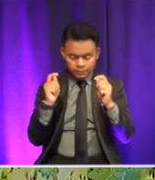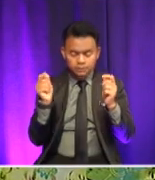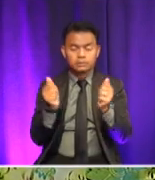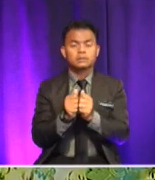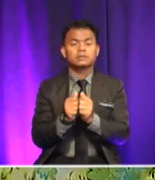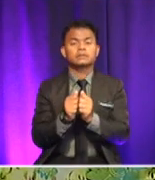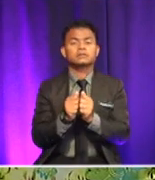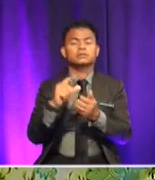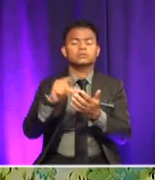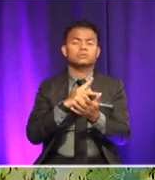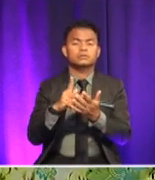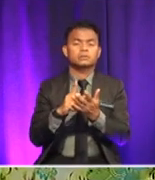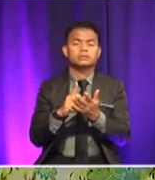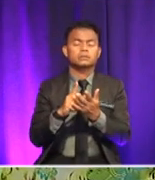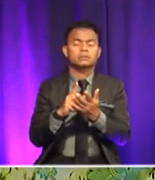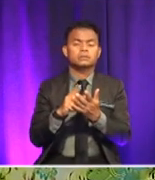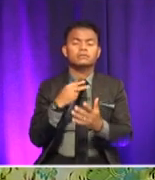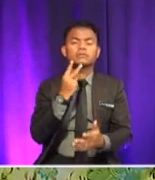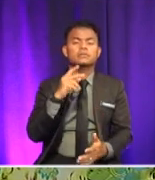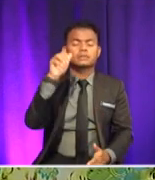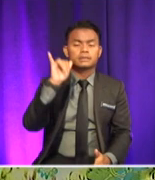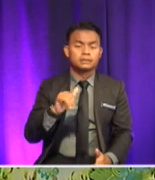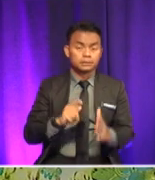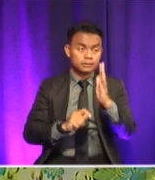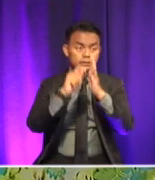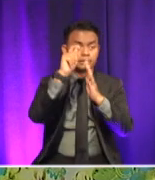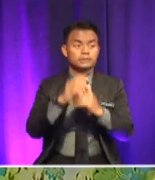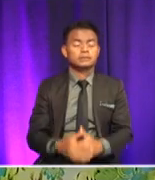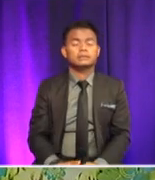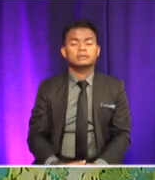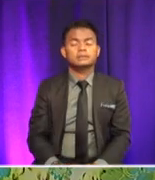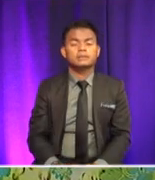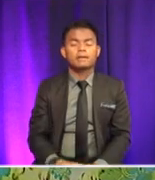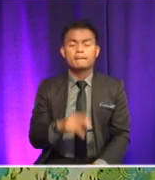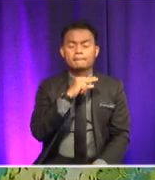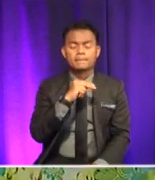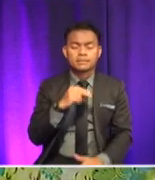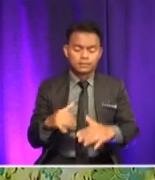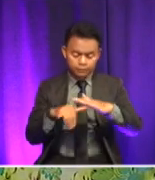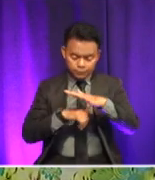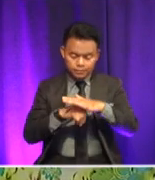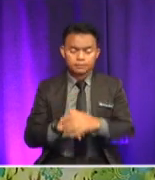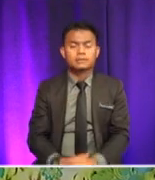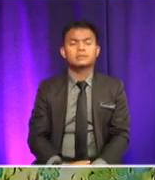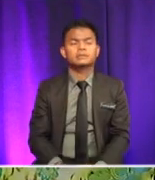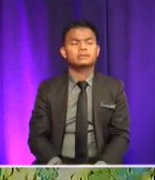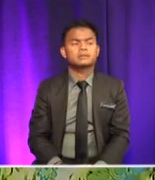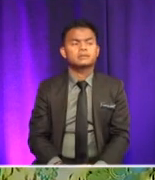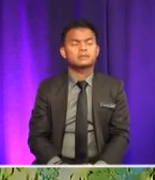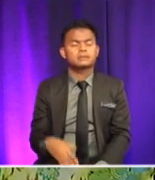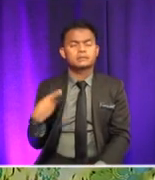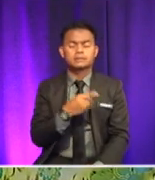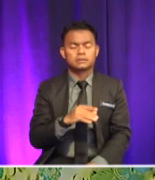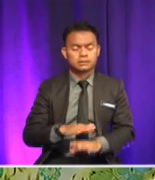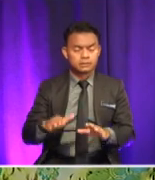it's pretty much as if you're stuck in a parallel universe where they use, you do not know what is reality,